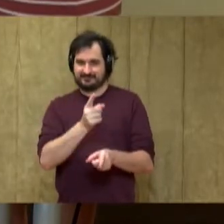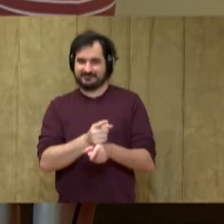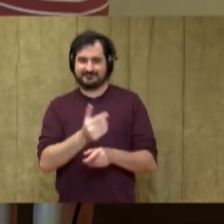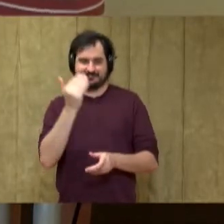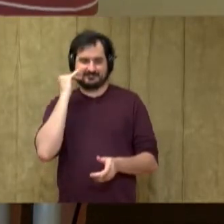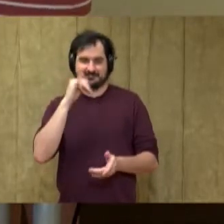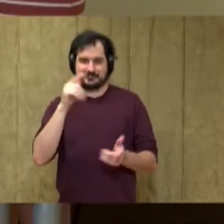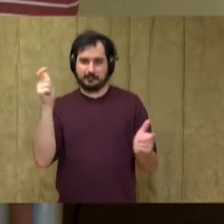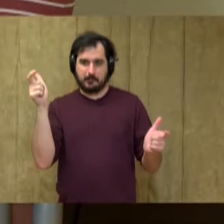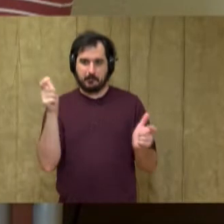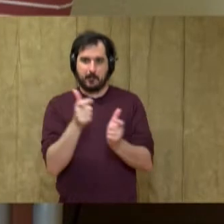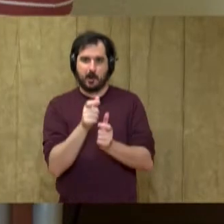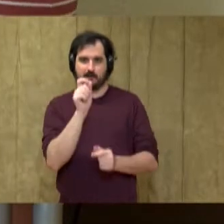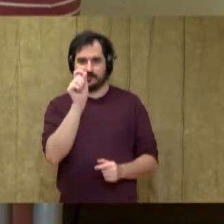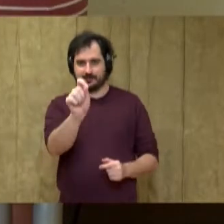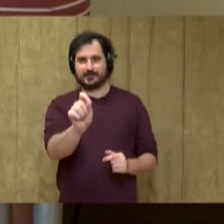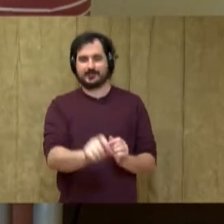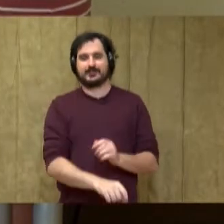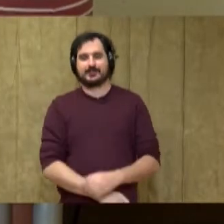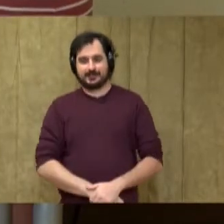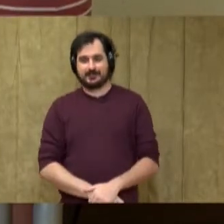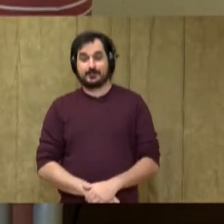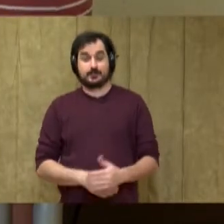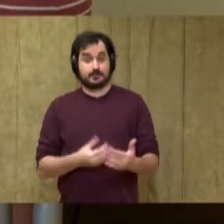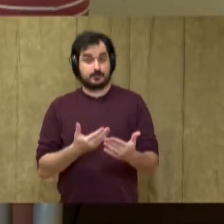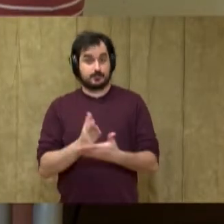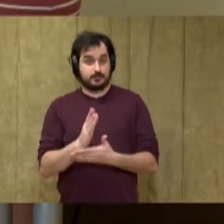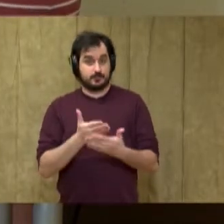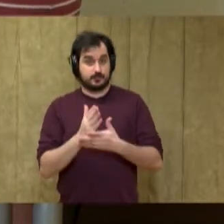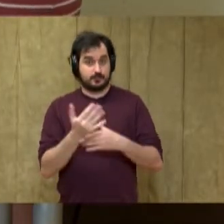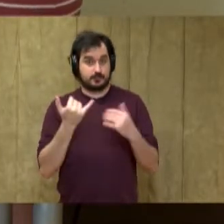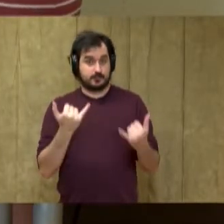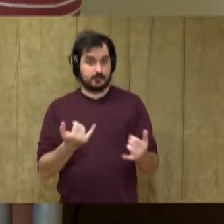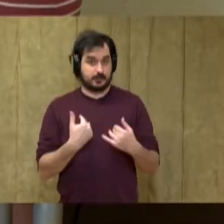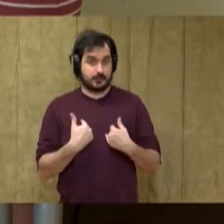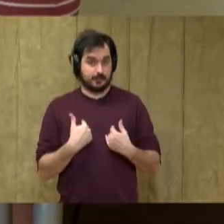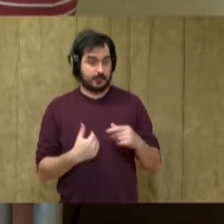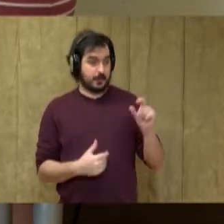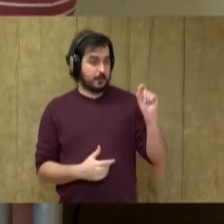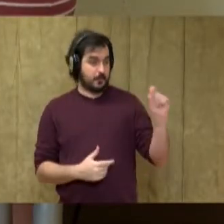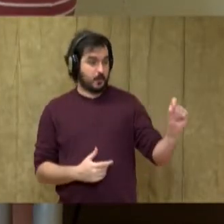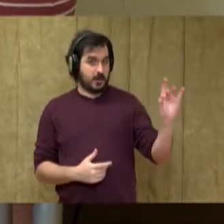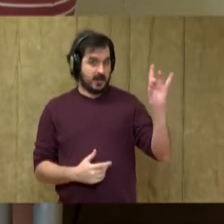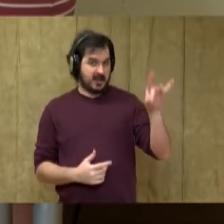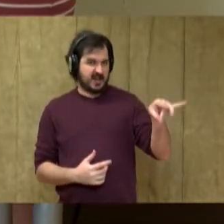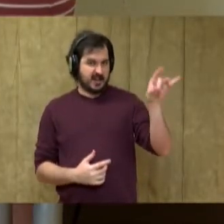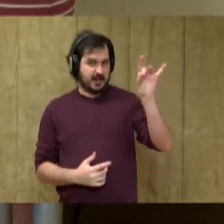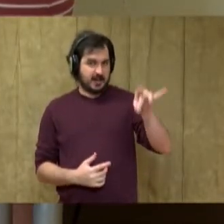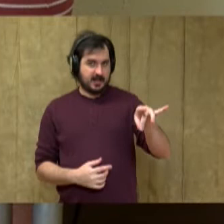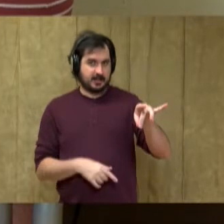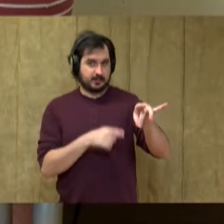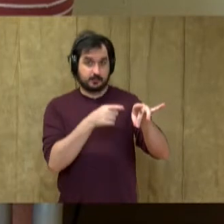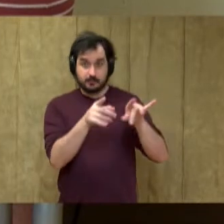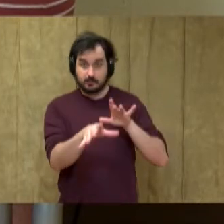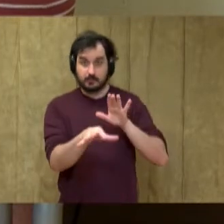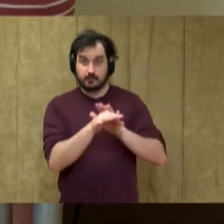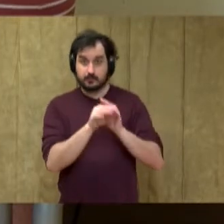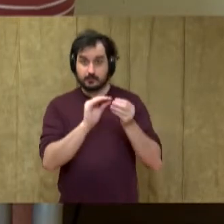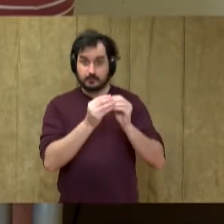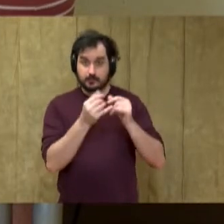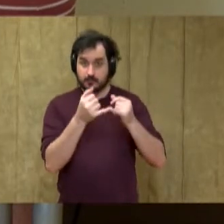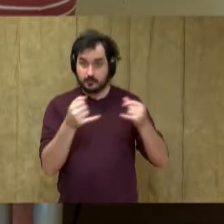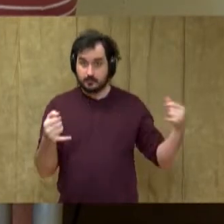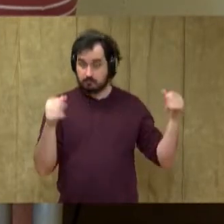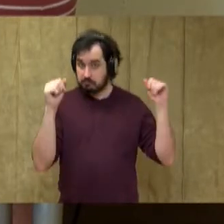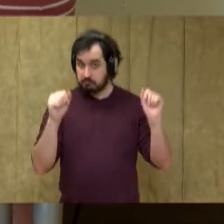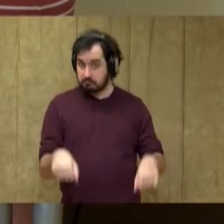All right, let's look at this one, guys. We have 88/100ths. Can you find it on the number line? Well, let's